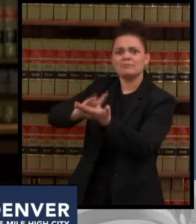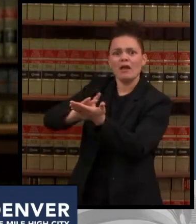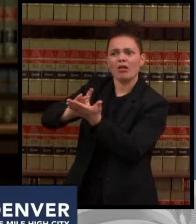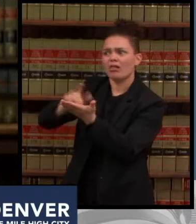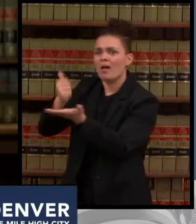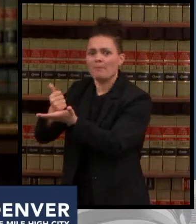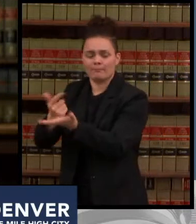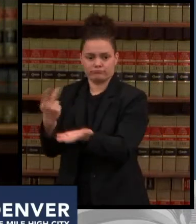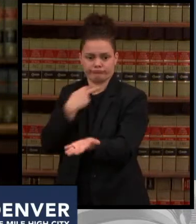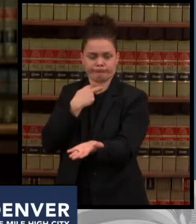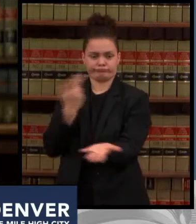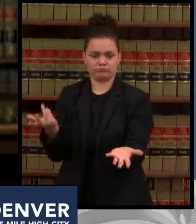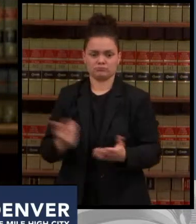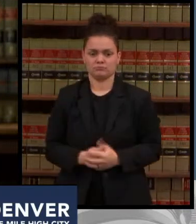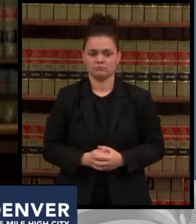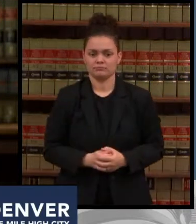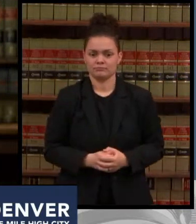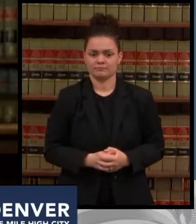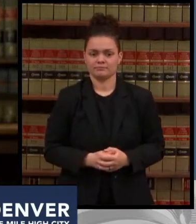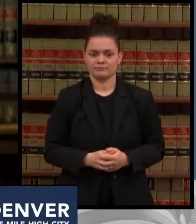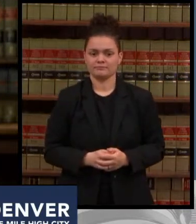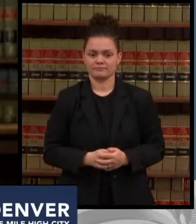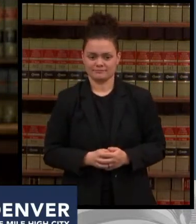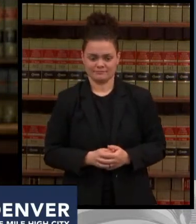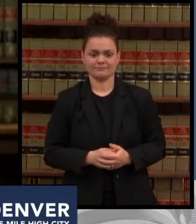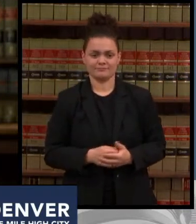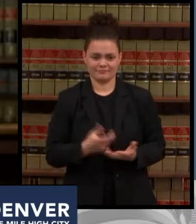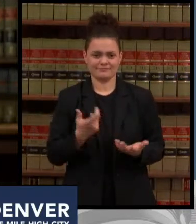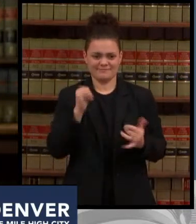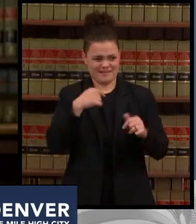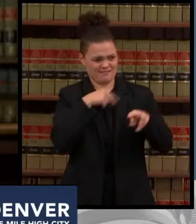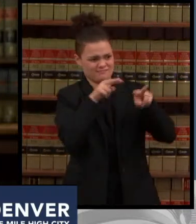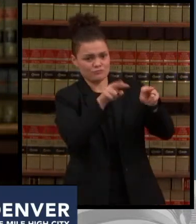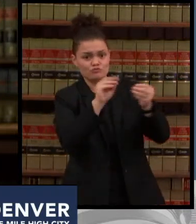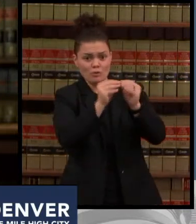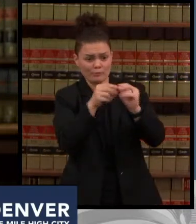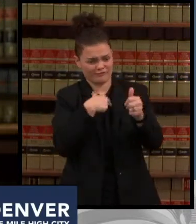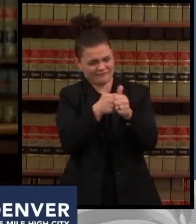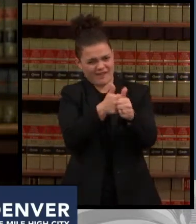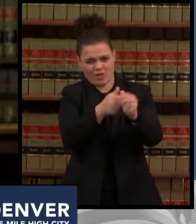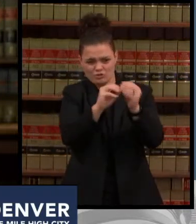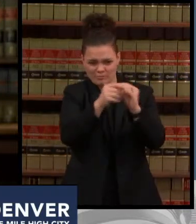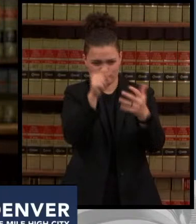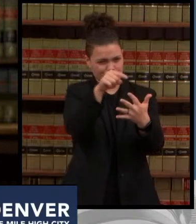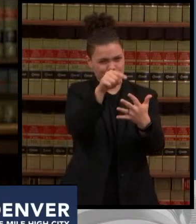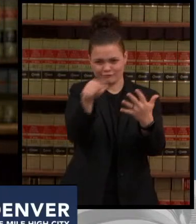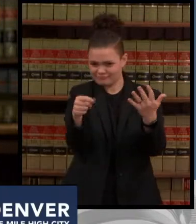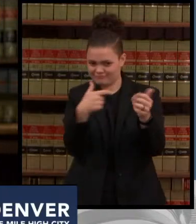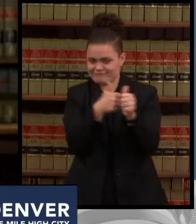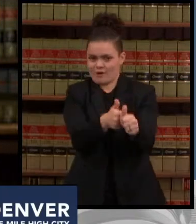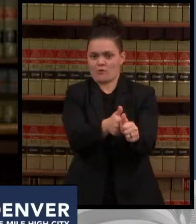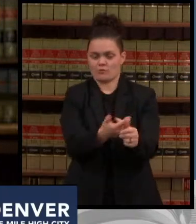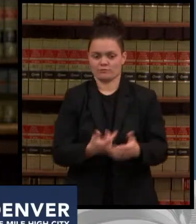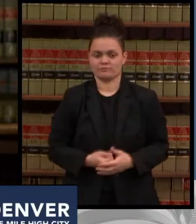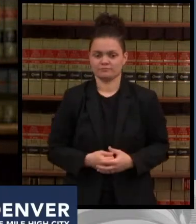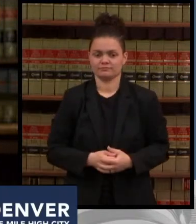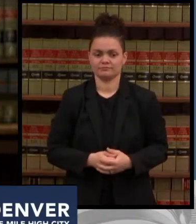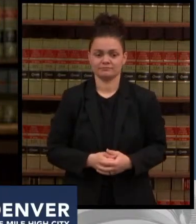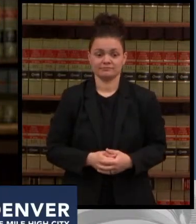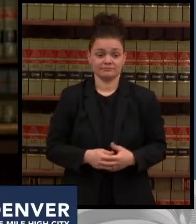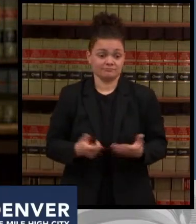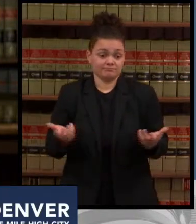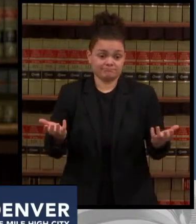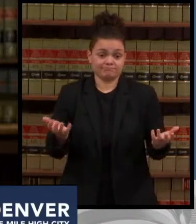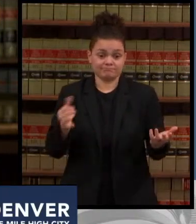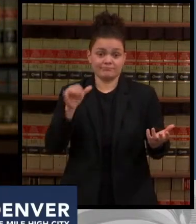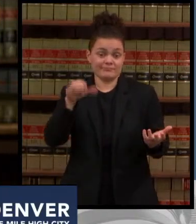we're coming together as a region to form this mandate, this public health mandate, vax or mask, and